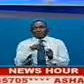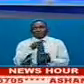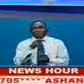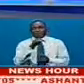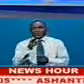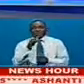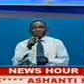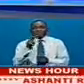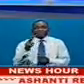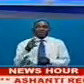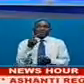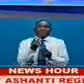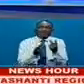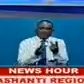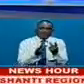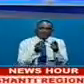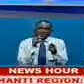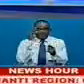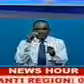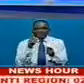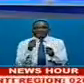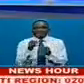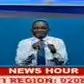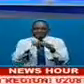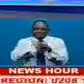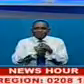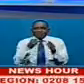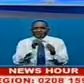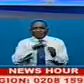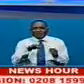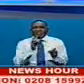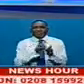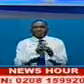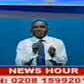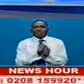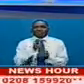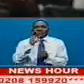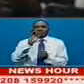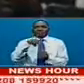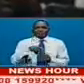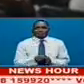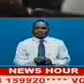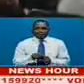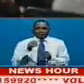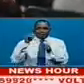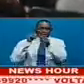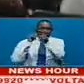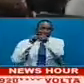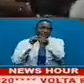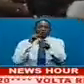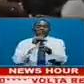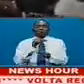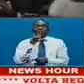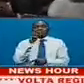world. GBC 24's Mavis Offei Acheampong brings you more on this childhood disability.